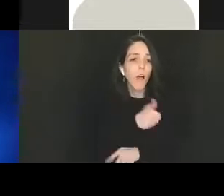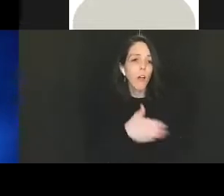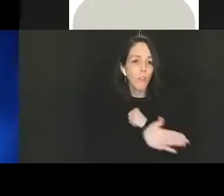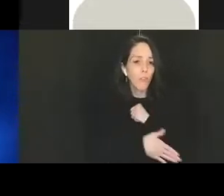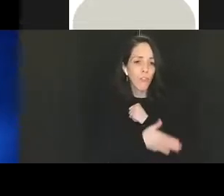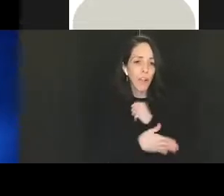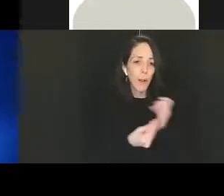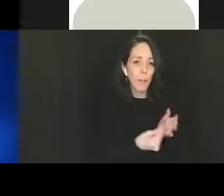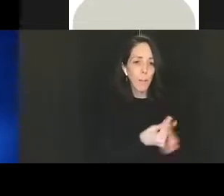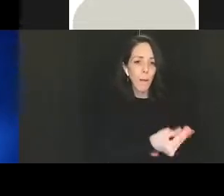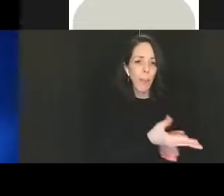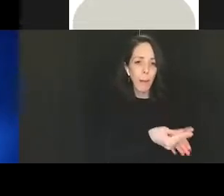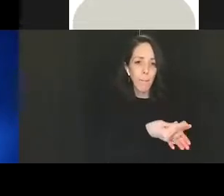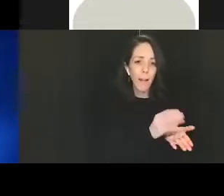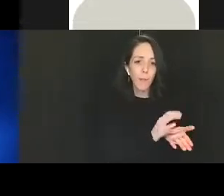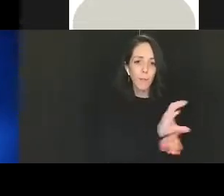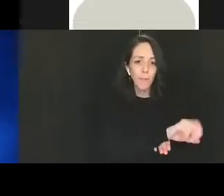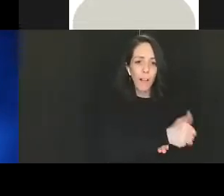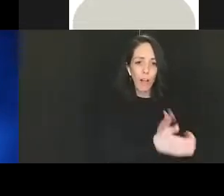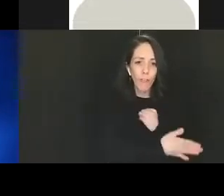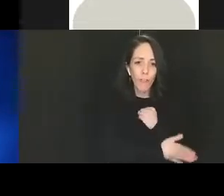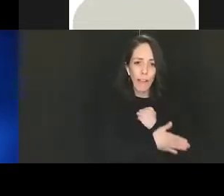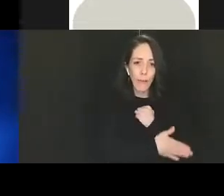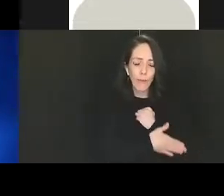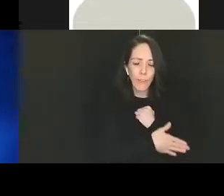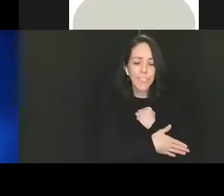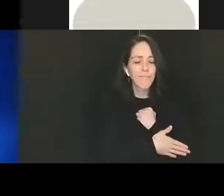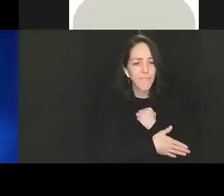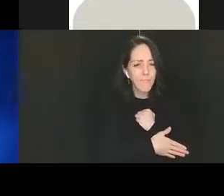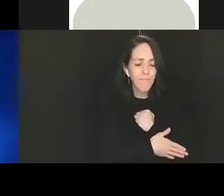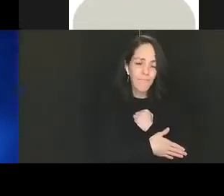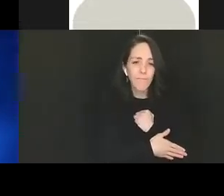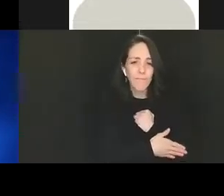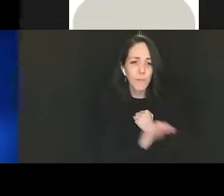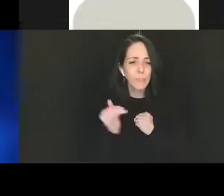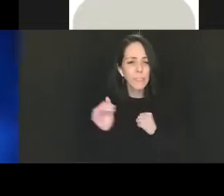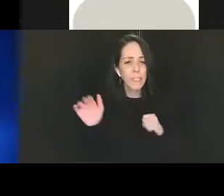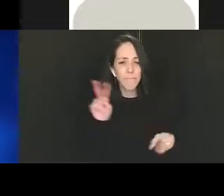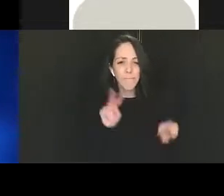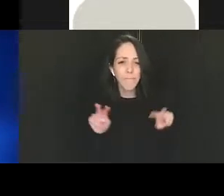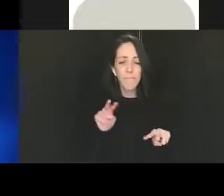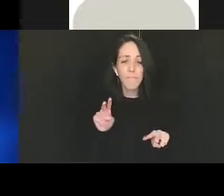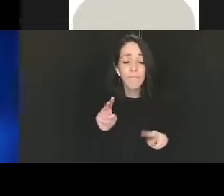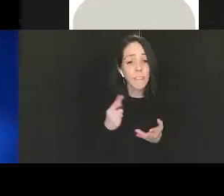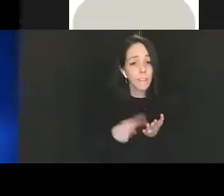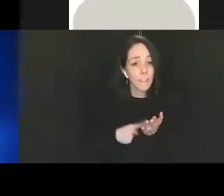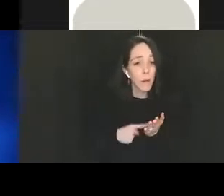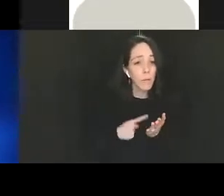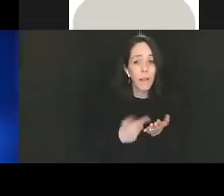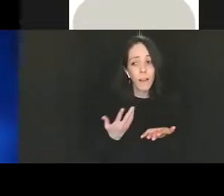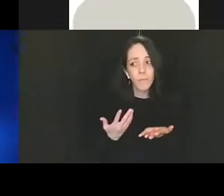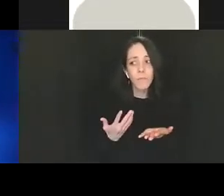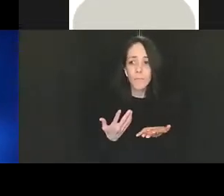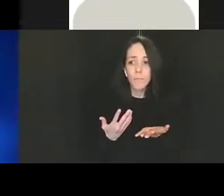trying to do the right thing for people under 21. However, there's the consequences of that for the businesses, for the